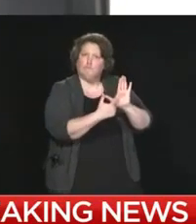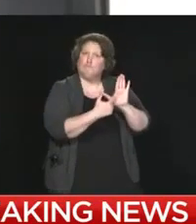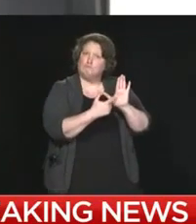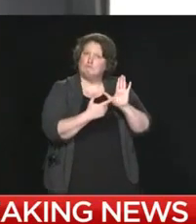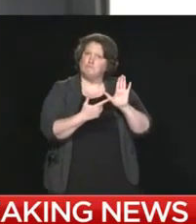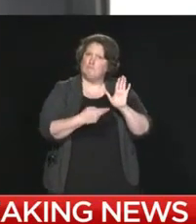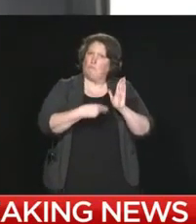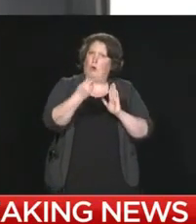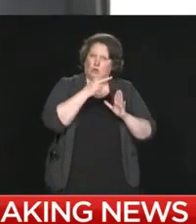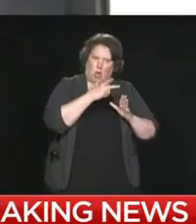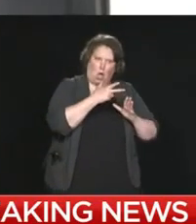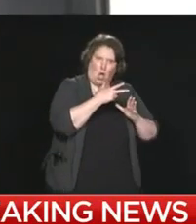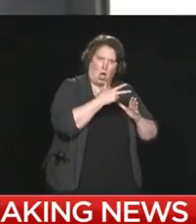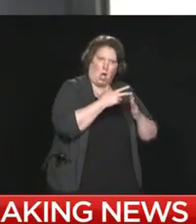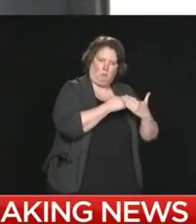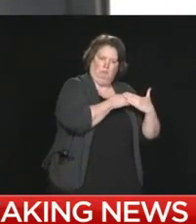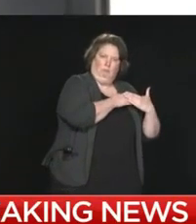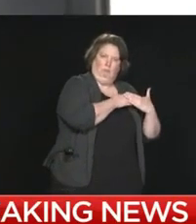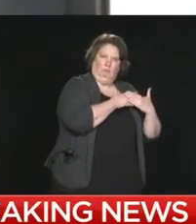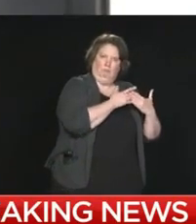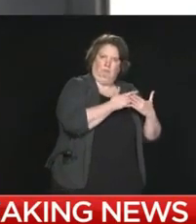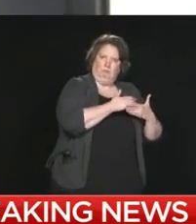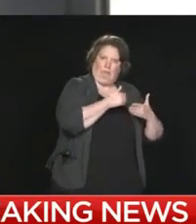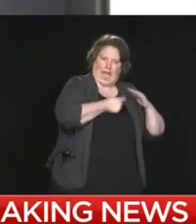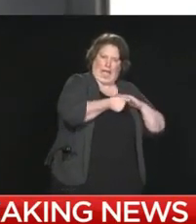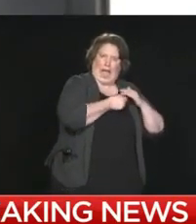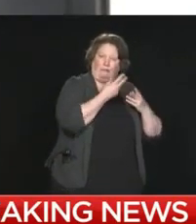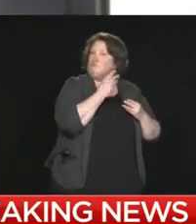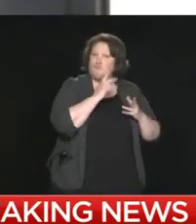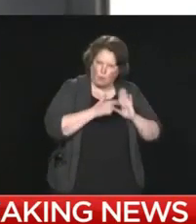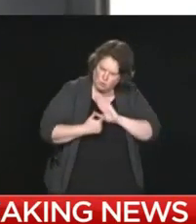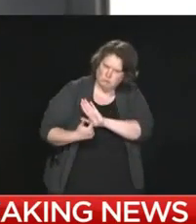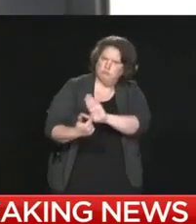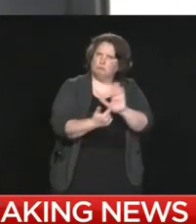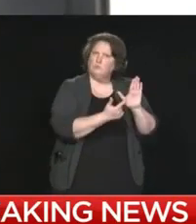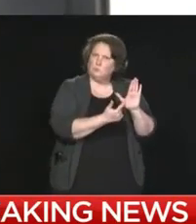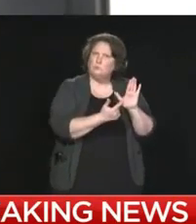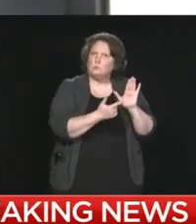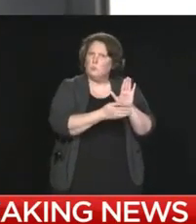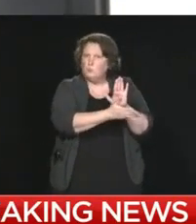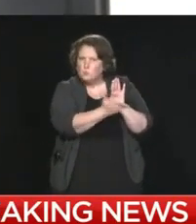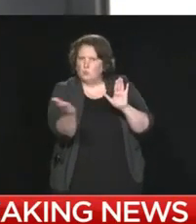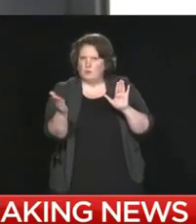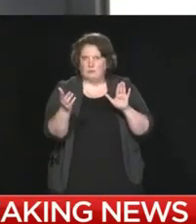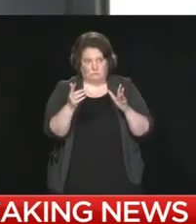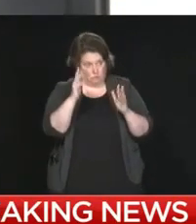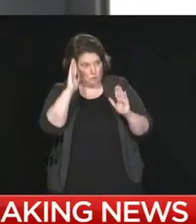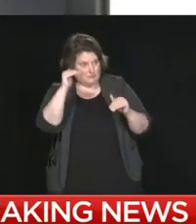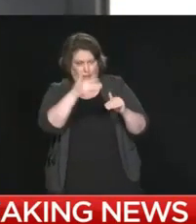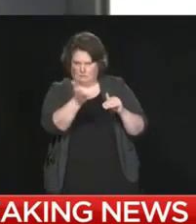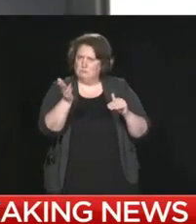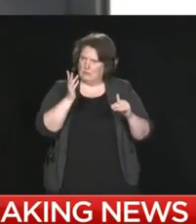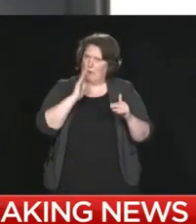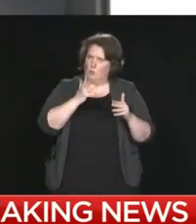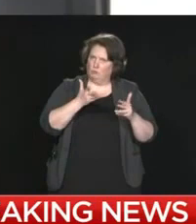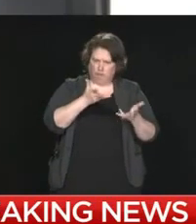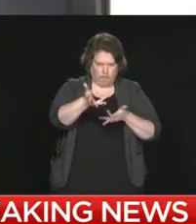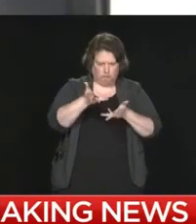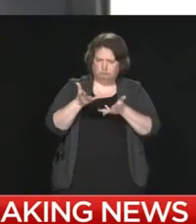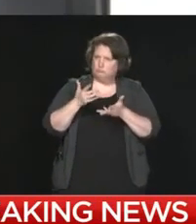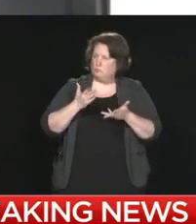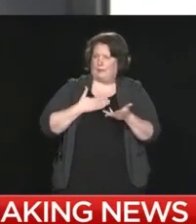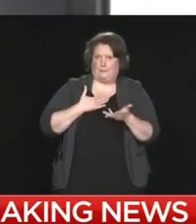our expectations for the coming weeks. And that kind of transparency is just what Canadians expect, and we'll be working with Canadians on